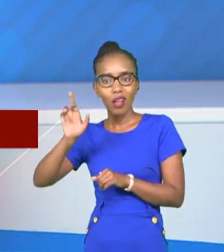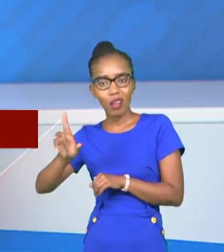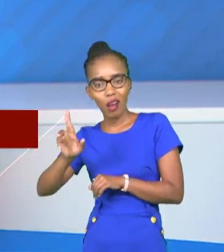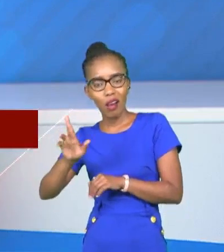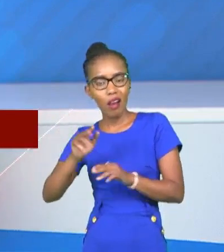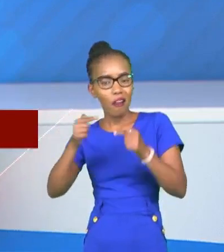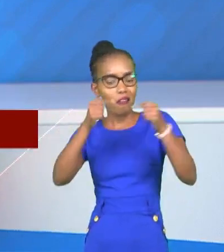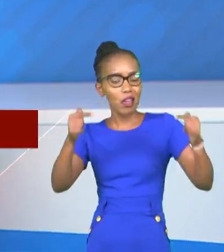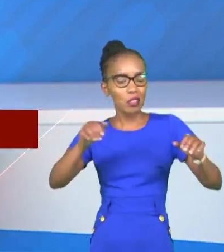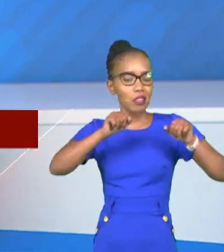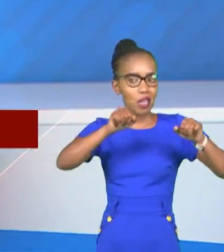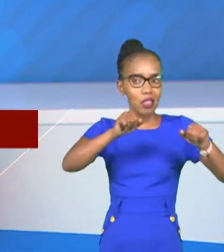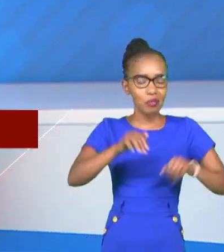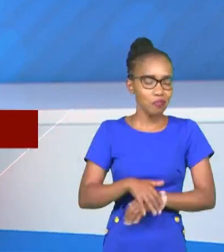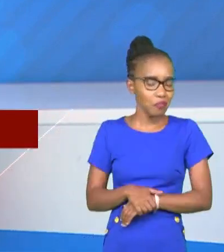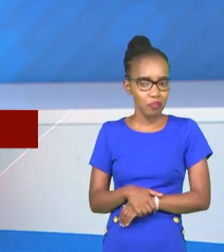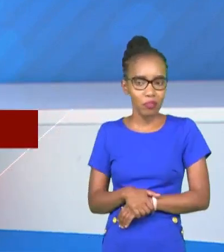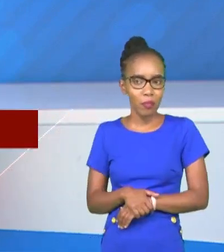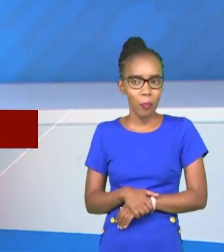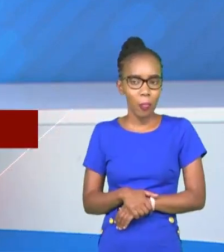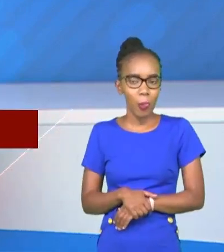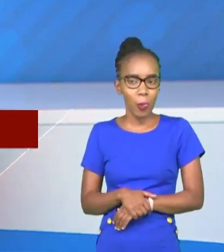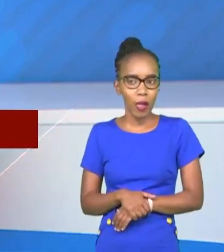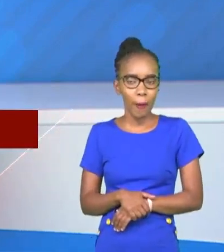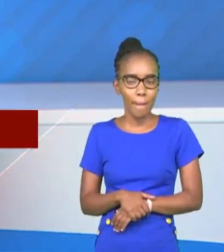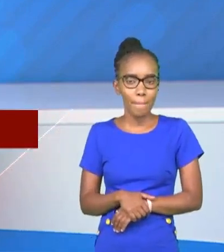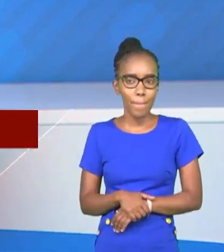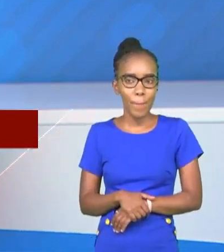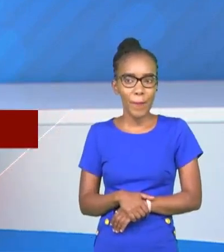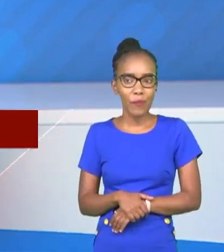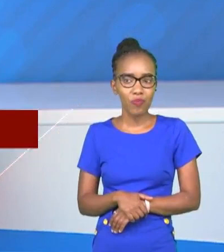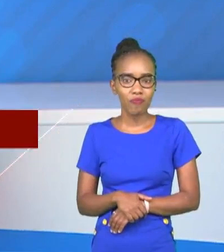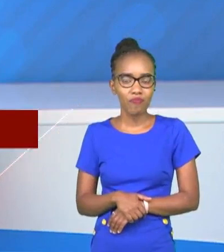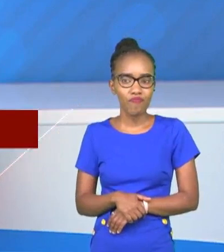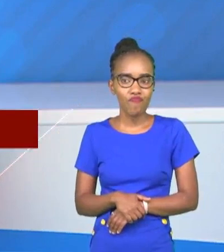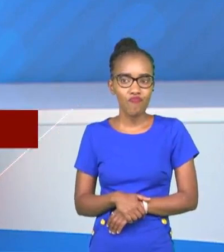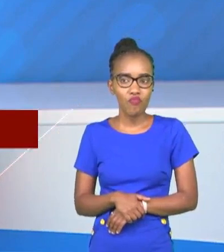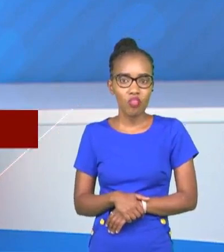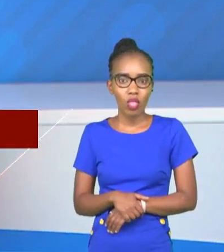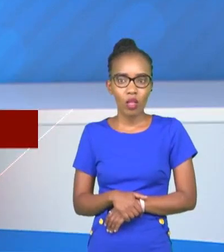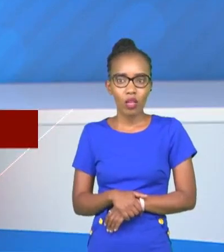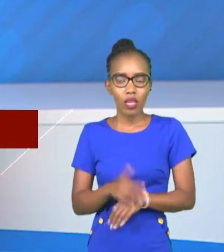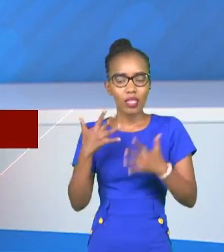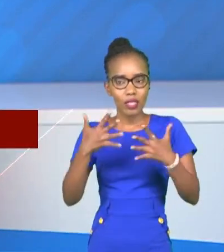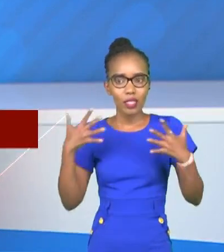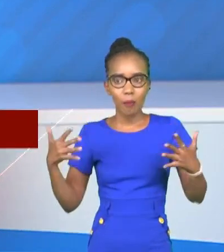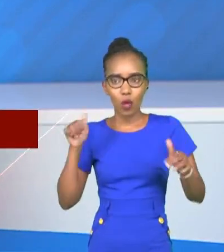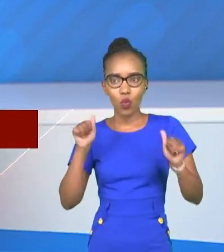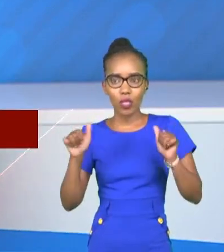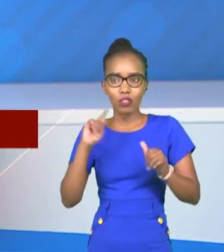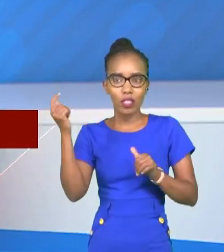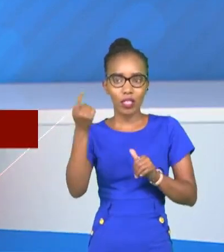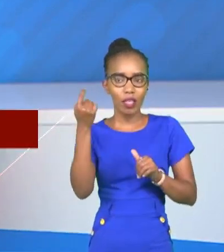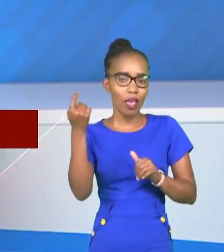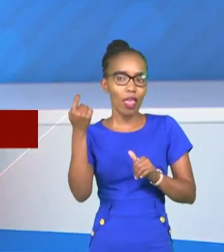dynasty, because my brother is heading there, and I want to say that this is a narrative which, as Kenyan, we need to